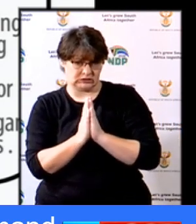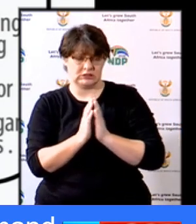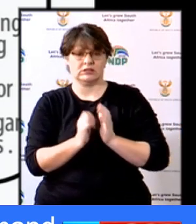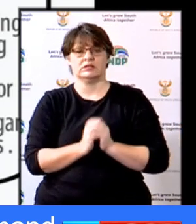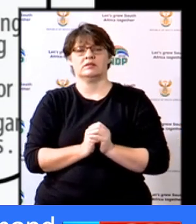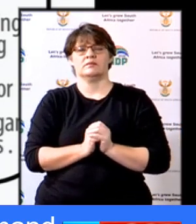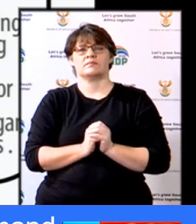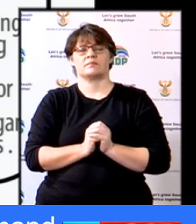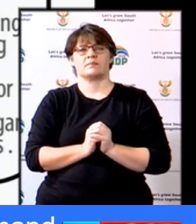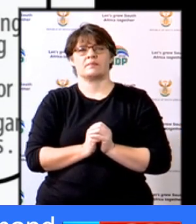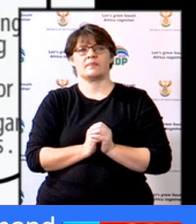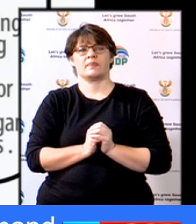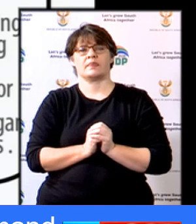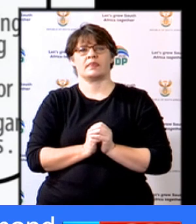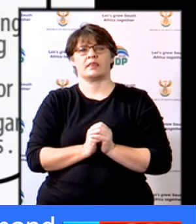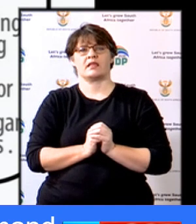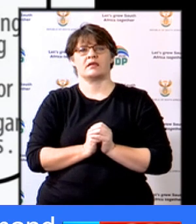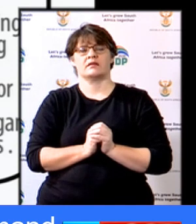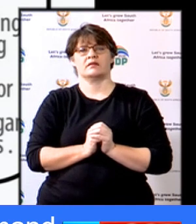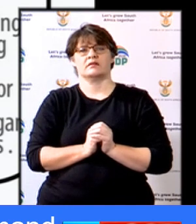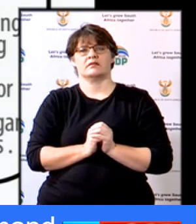places of worship